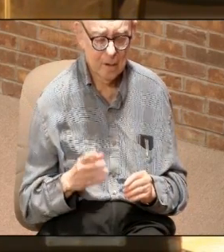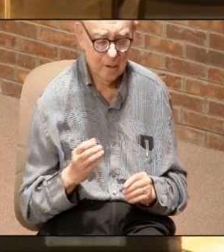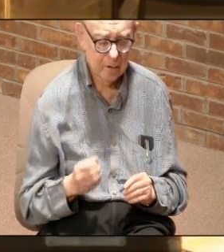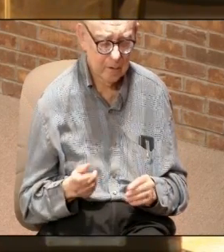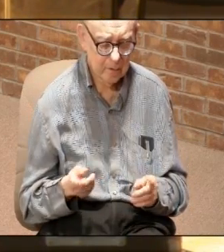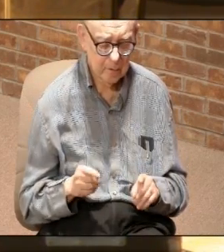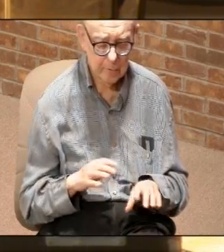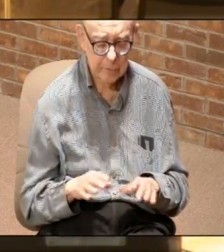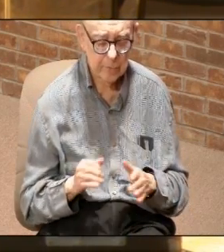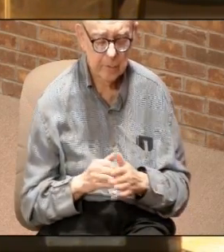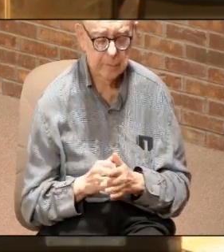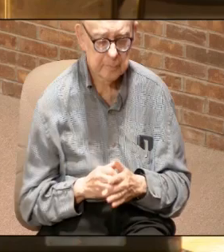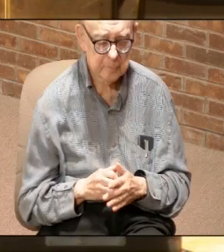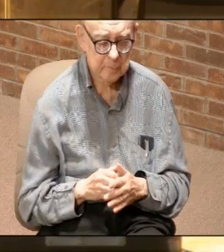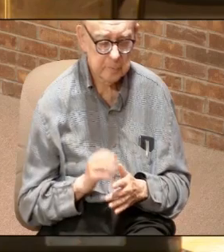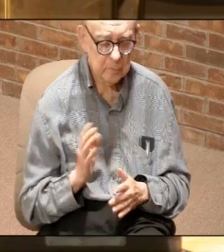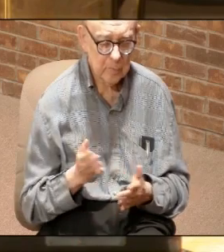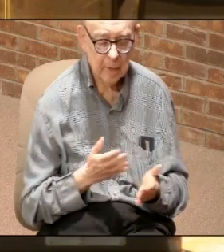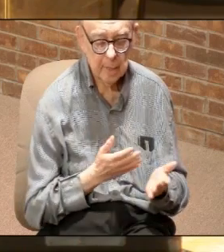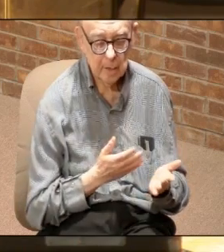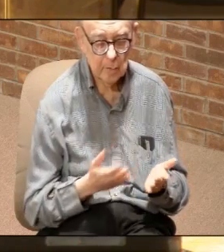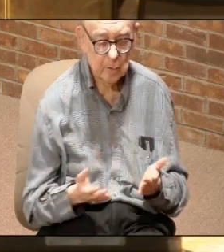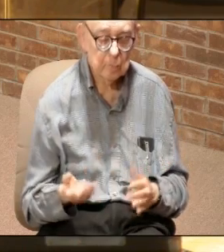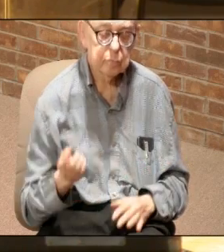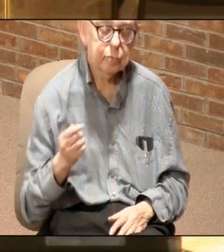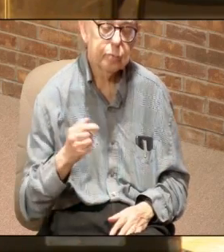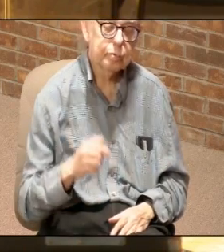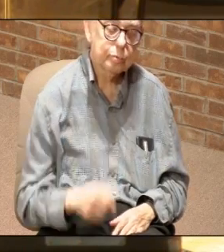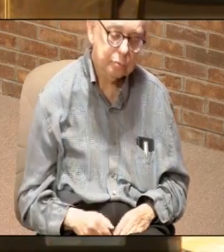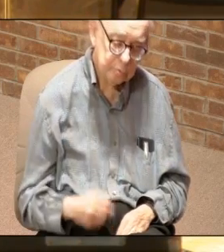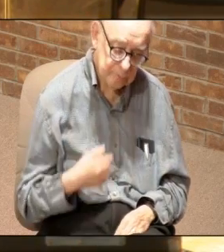Because when we do, it's going to bring us down.